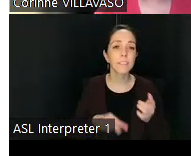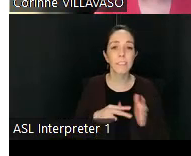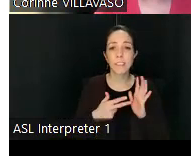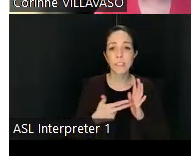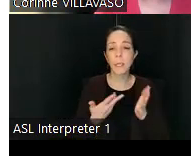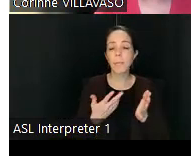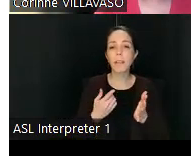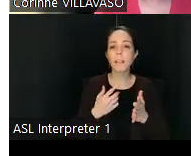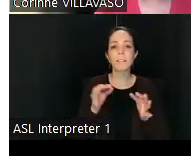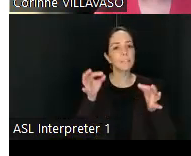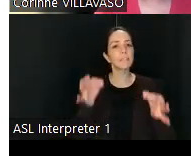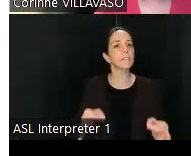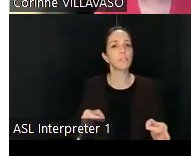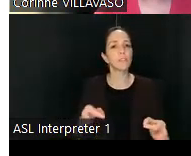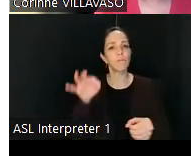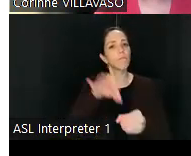gets made.